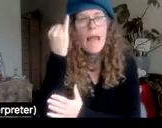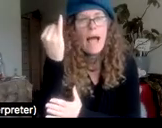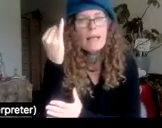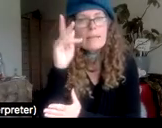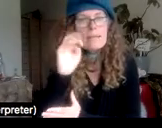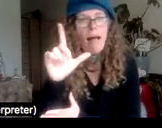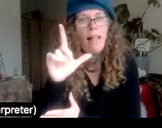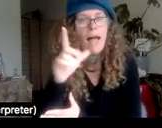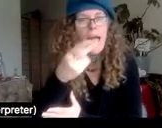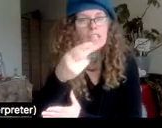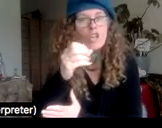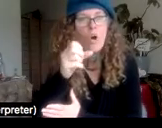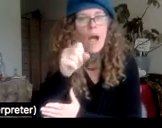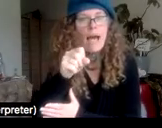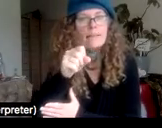hospitium,